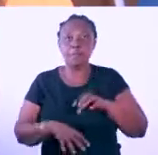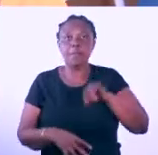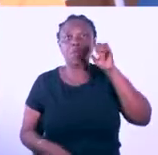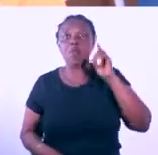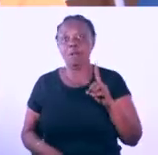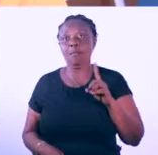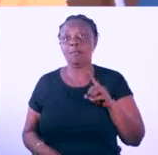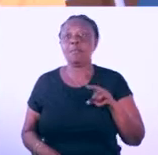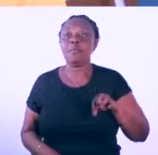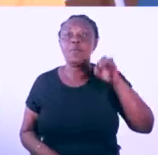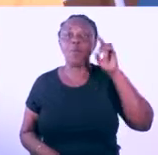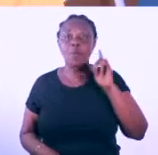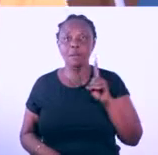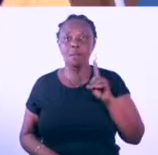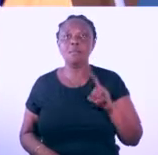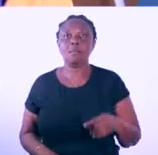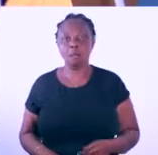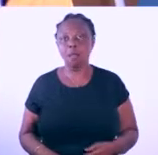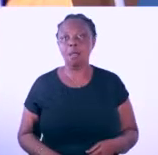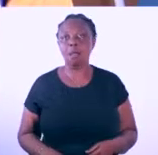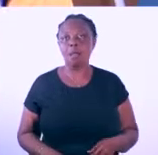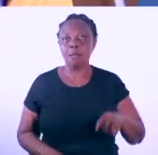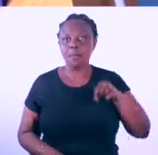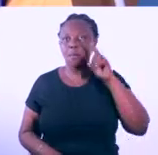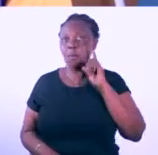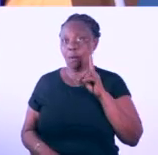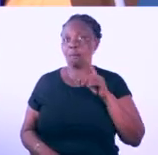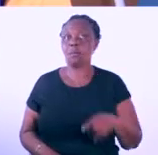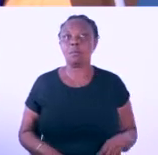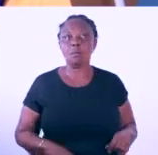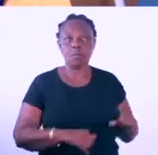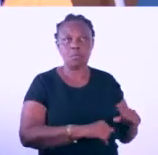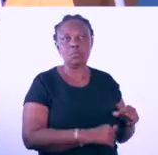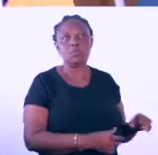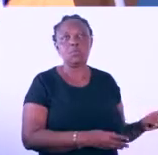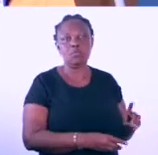one multiplication question. Okay. Any of them.